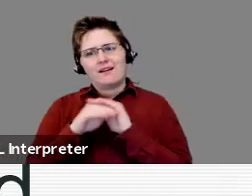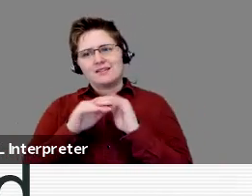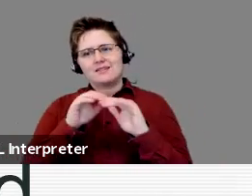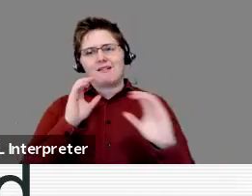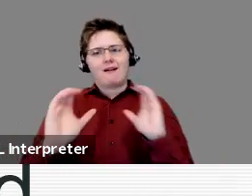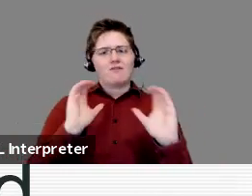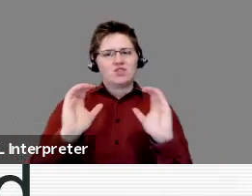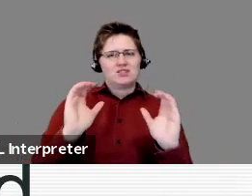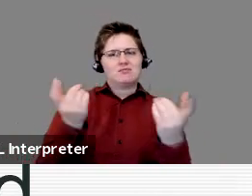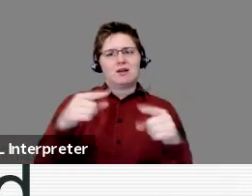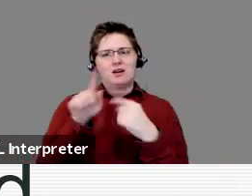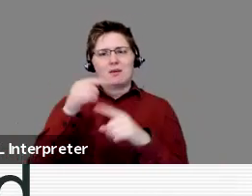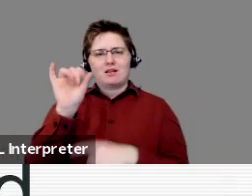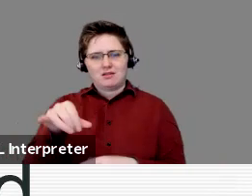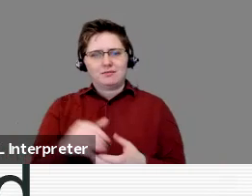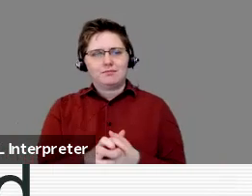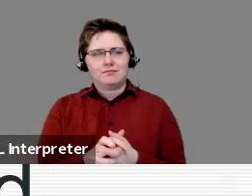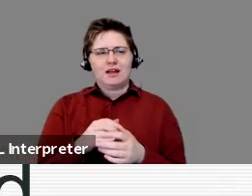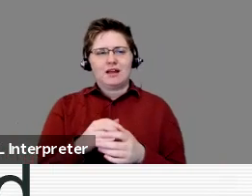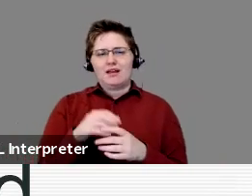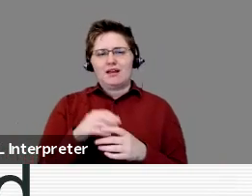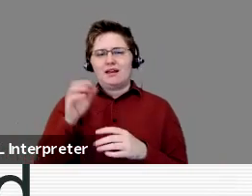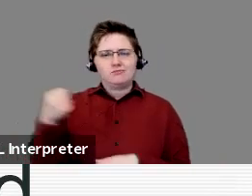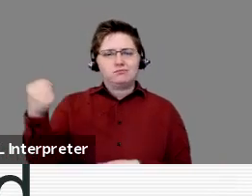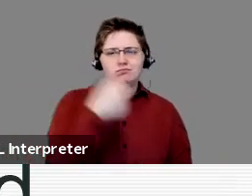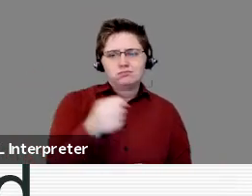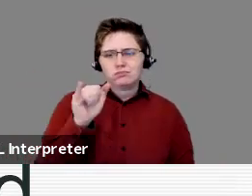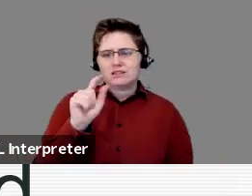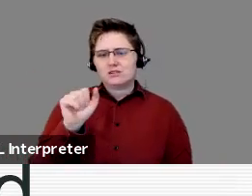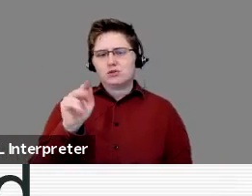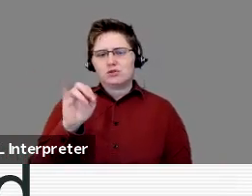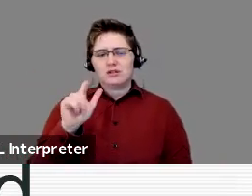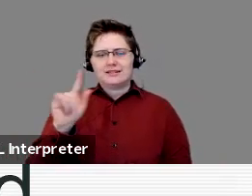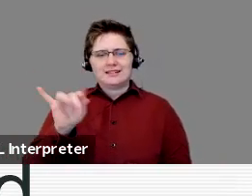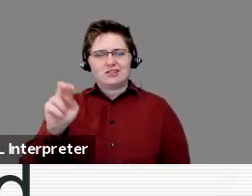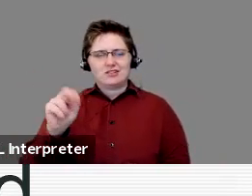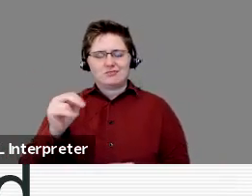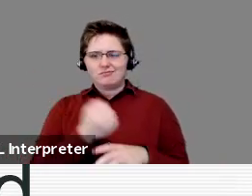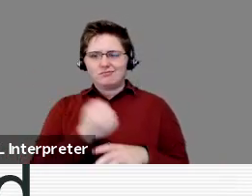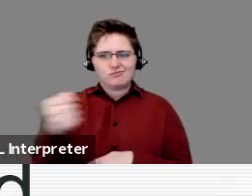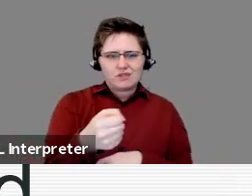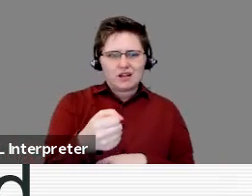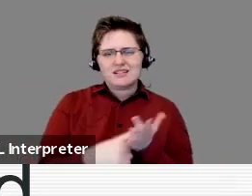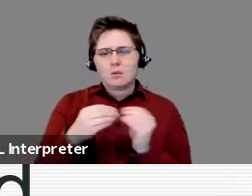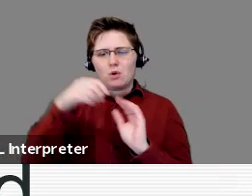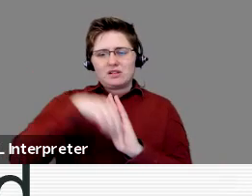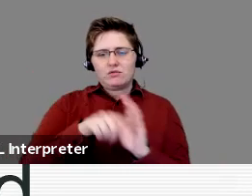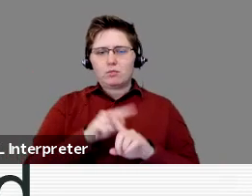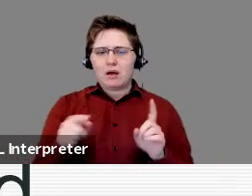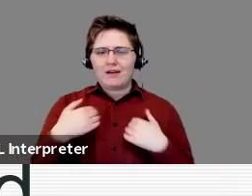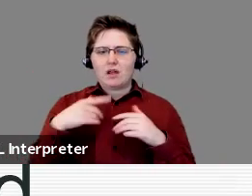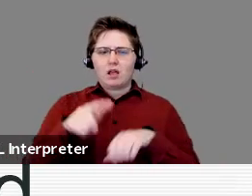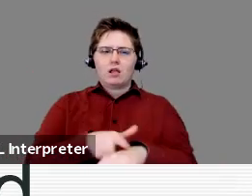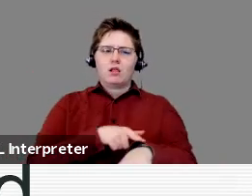that were happening there. Institutionalization, we can talk a little bit more about this in detail, but there's been a long